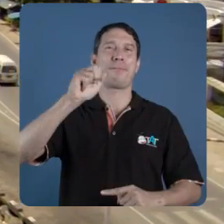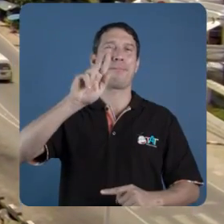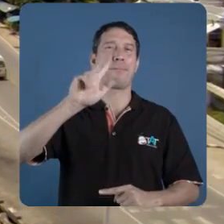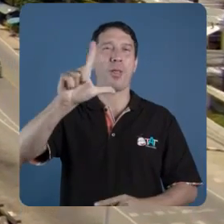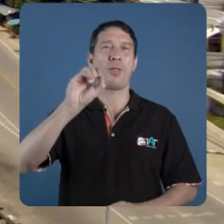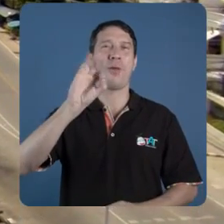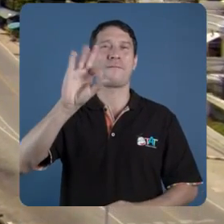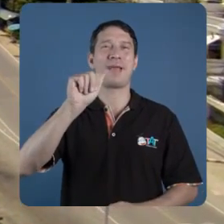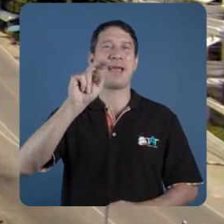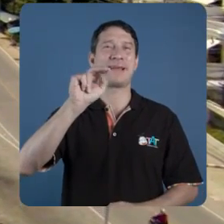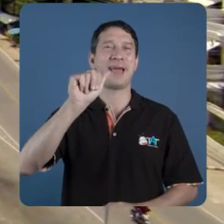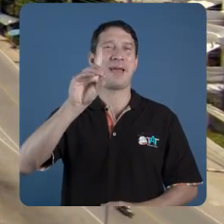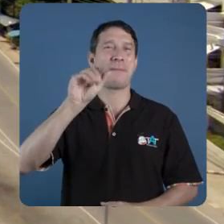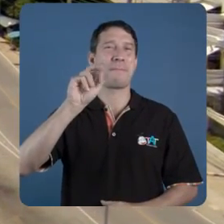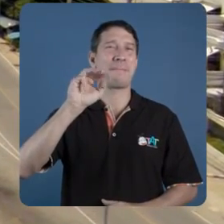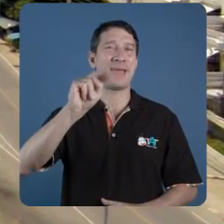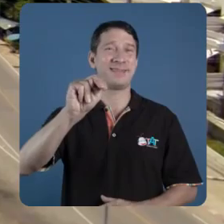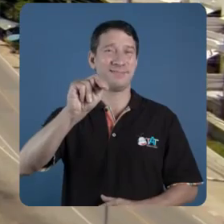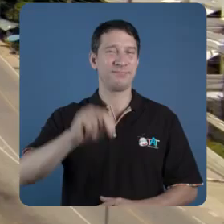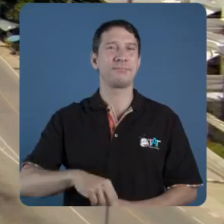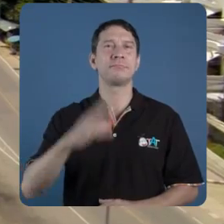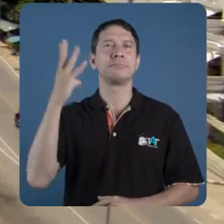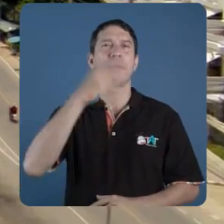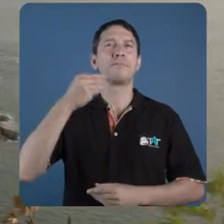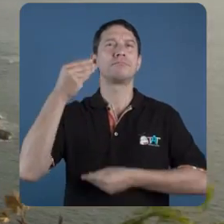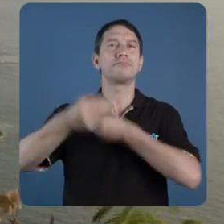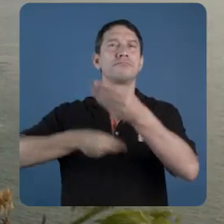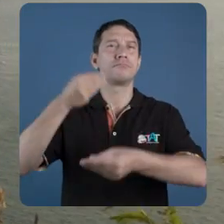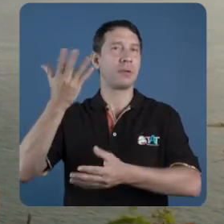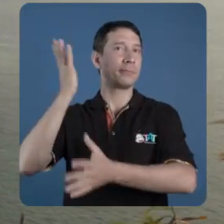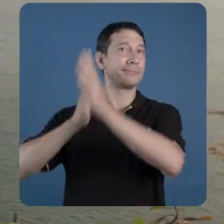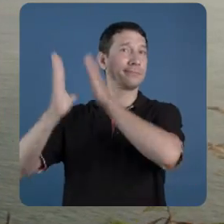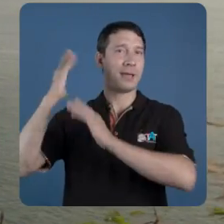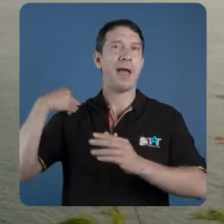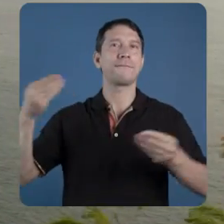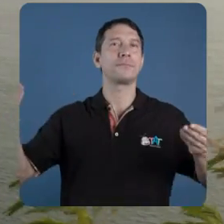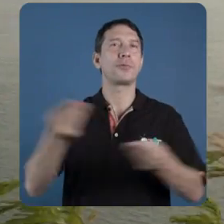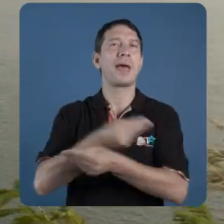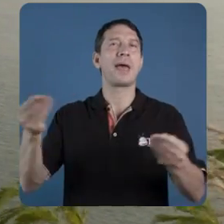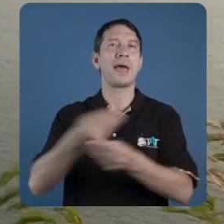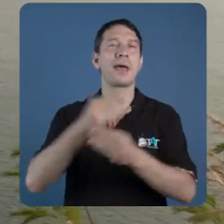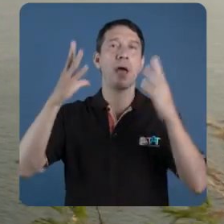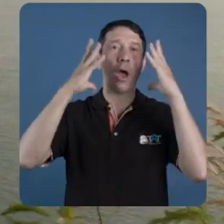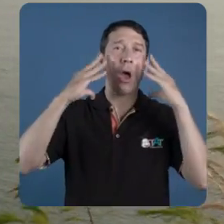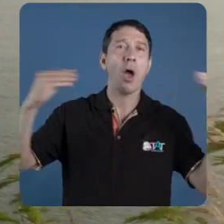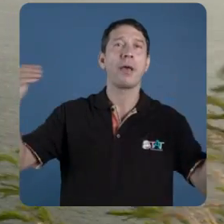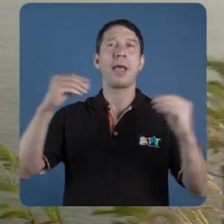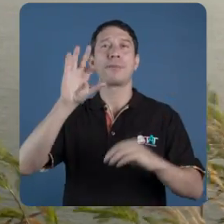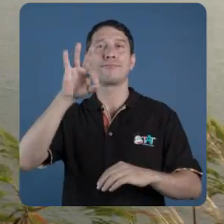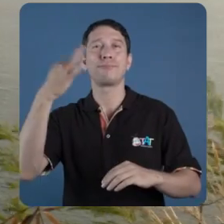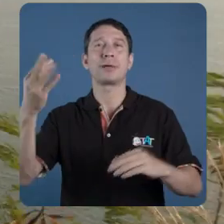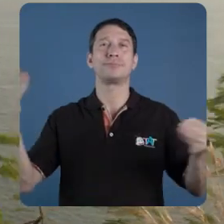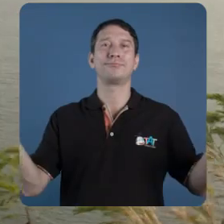of the Andaman. A merchant history with traders from Portugal, France, the Netherlands, and England has left behind